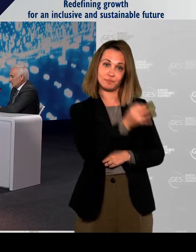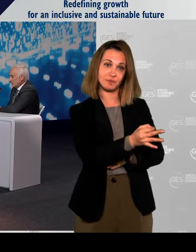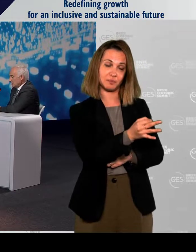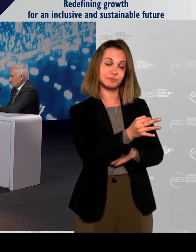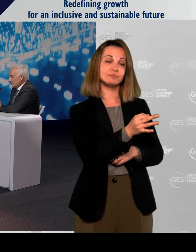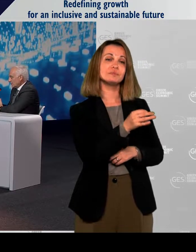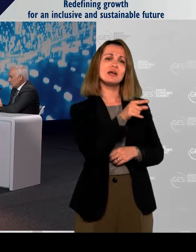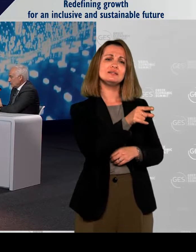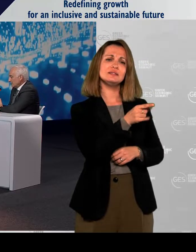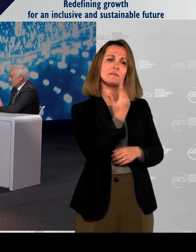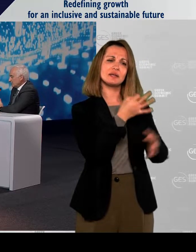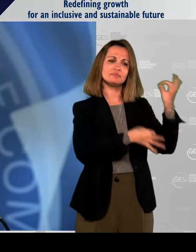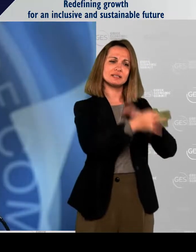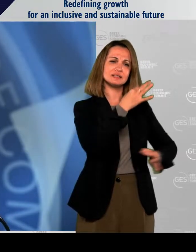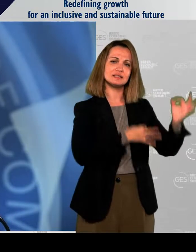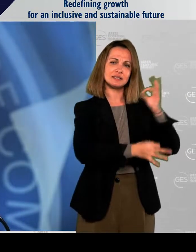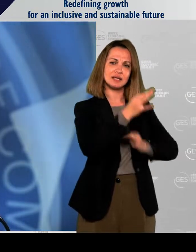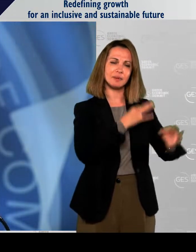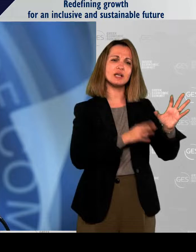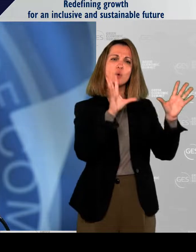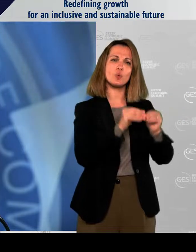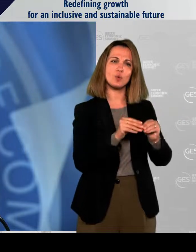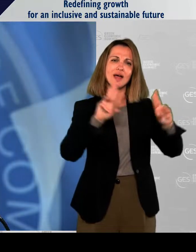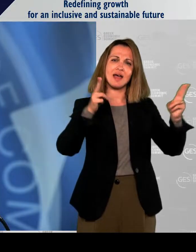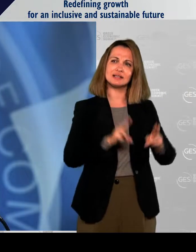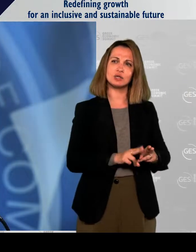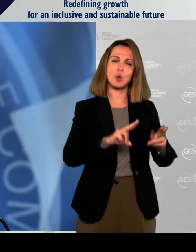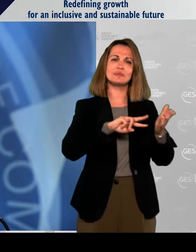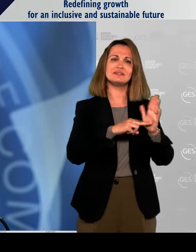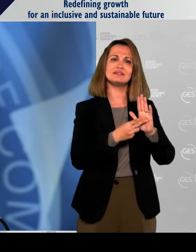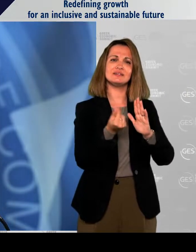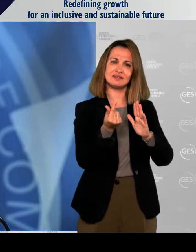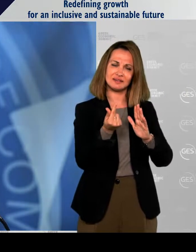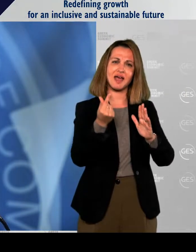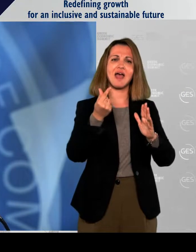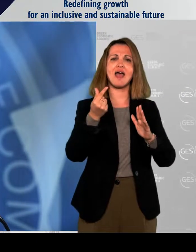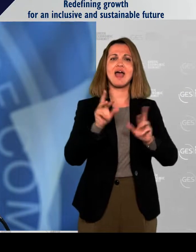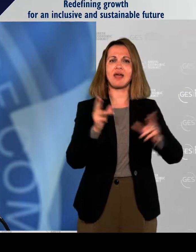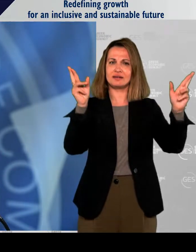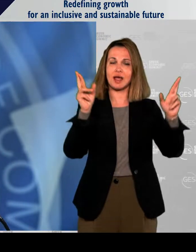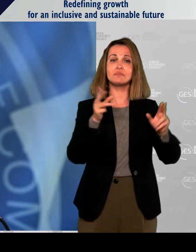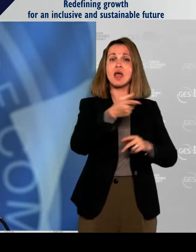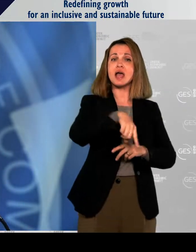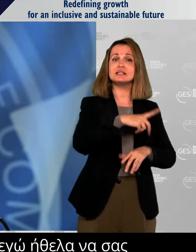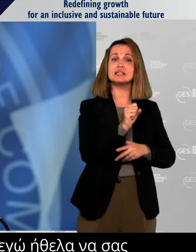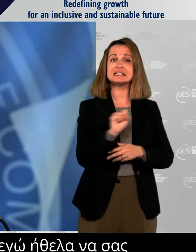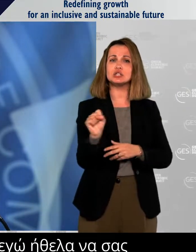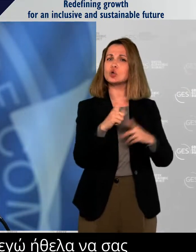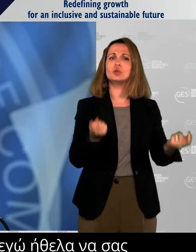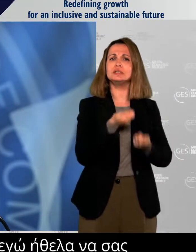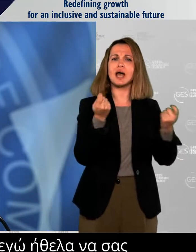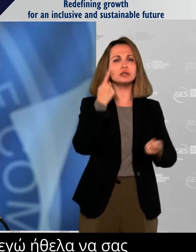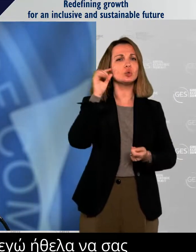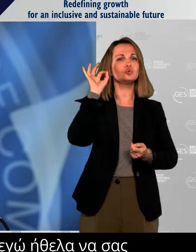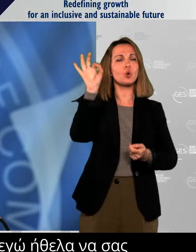conservation. What are you doing at Cisco to power an inclusive future for all, within the company and outside